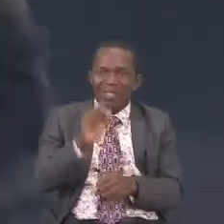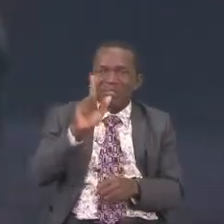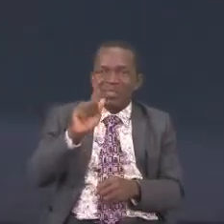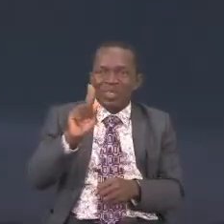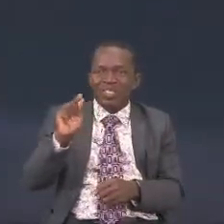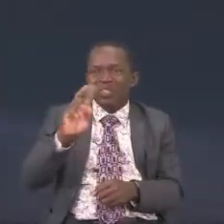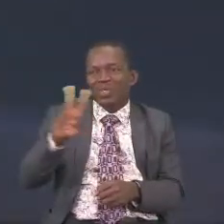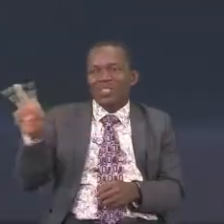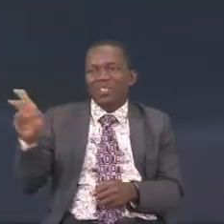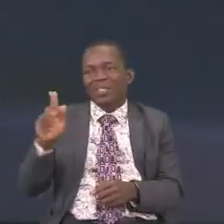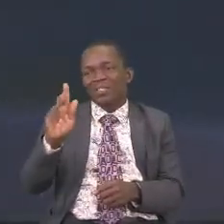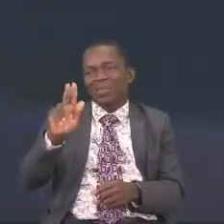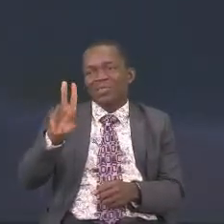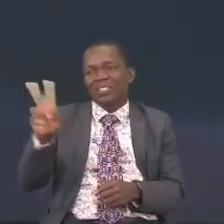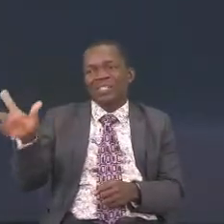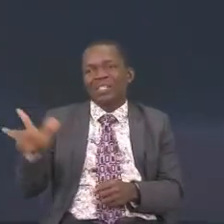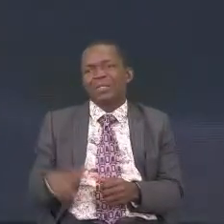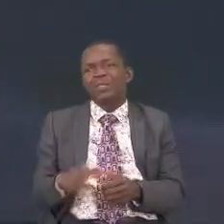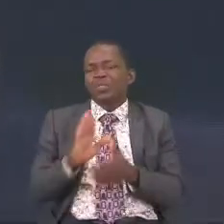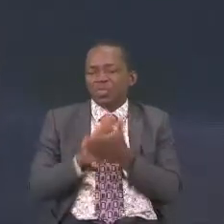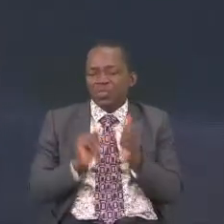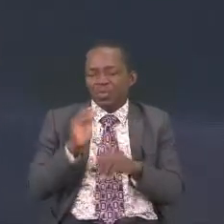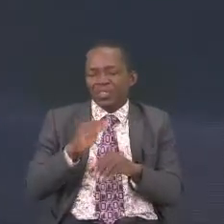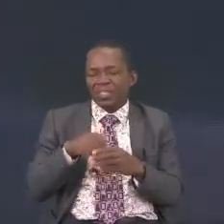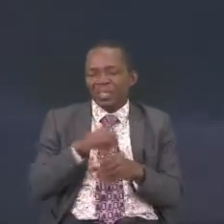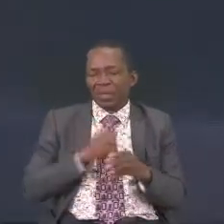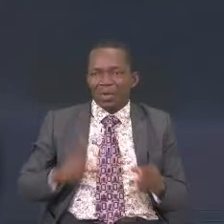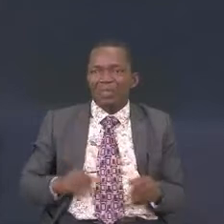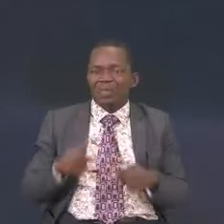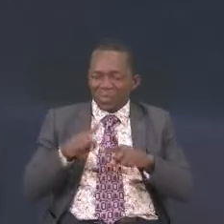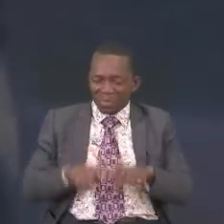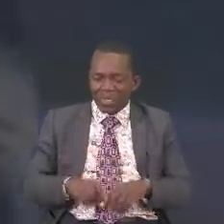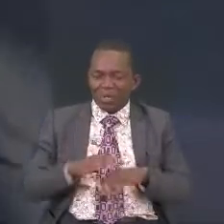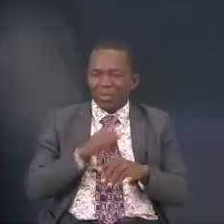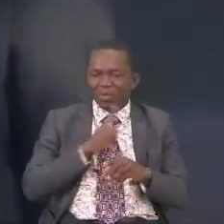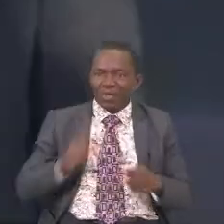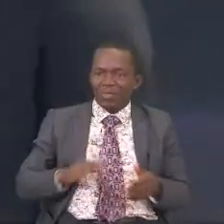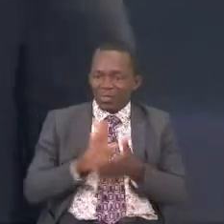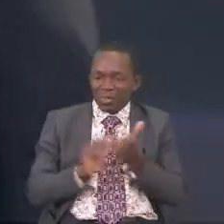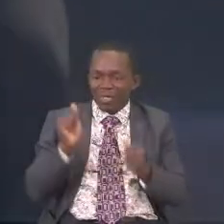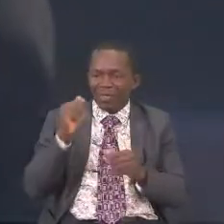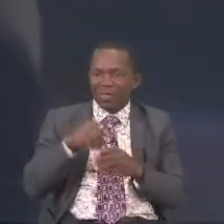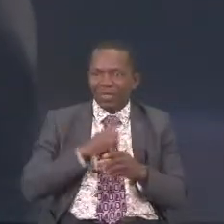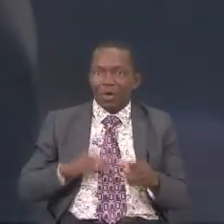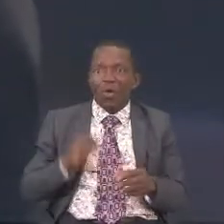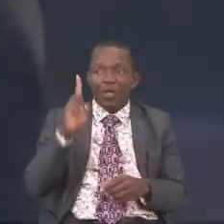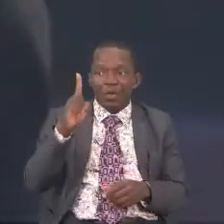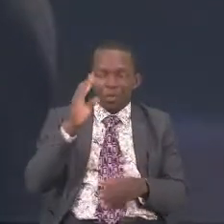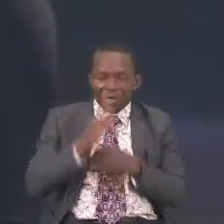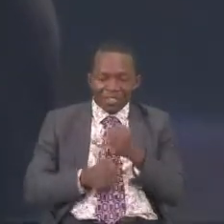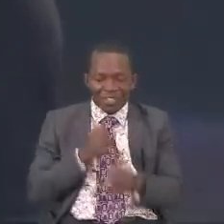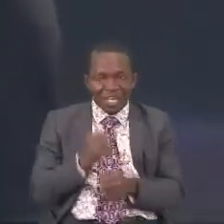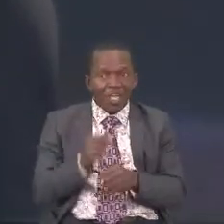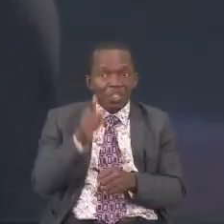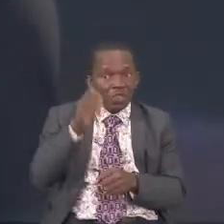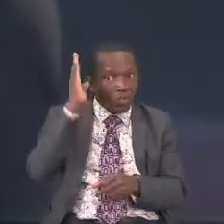2023, you trust in God, you lean on God, you believe in God. In 1 year, you can do what you have